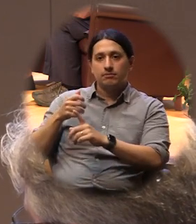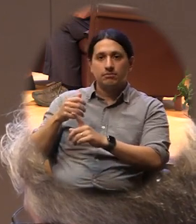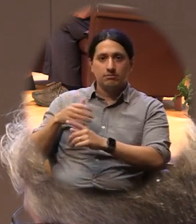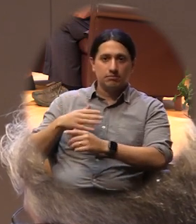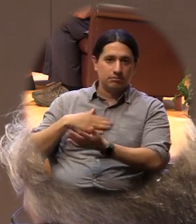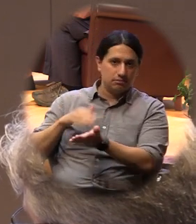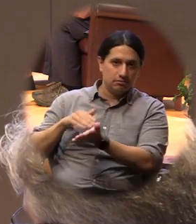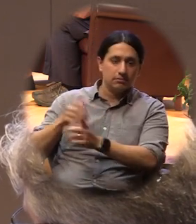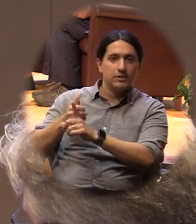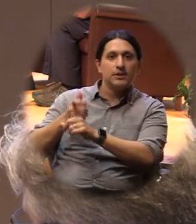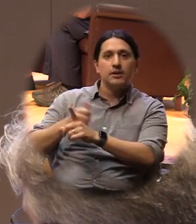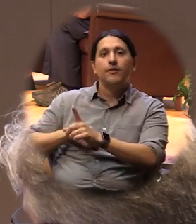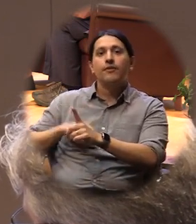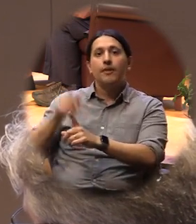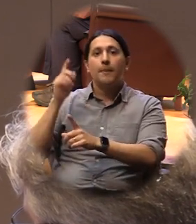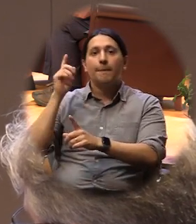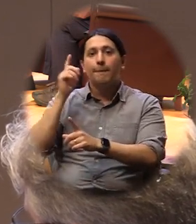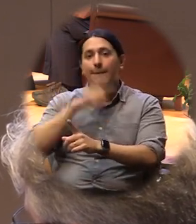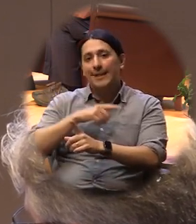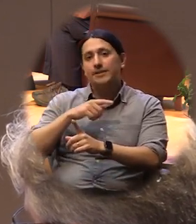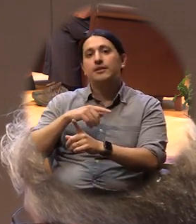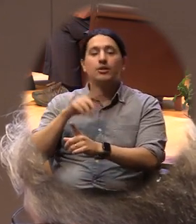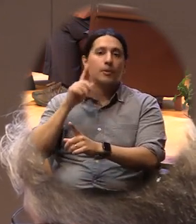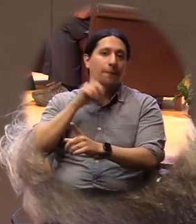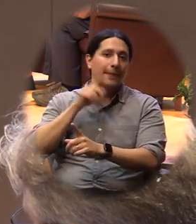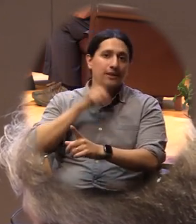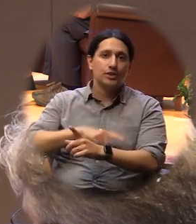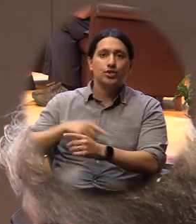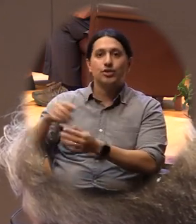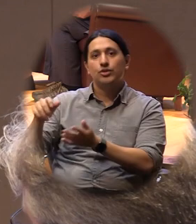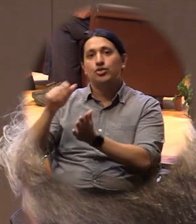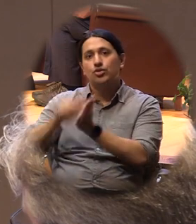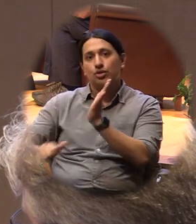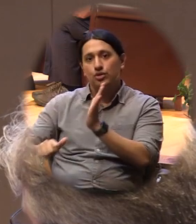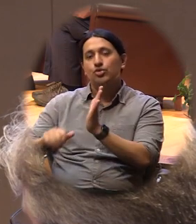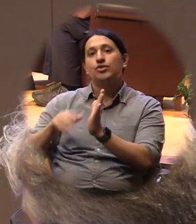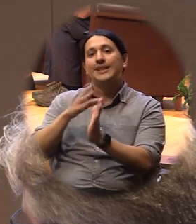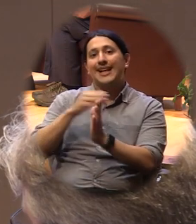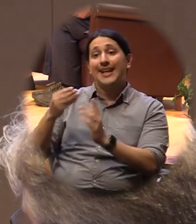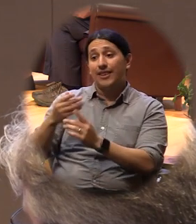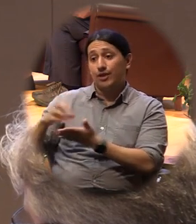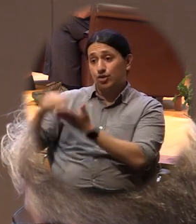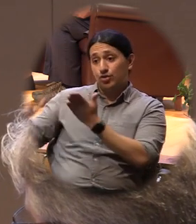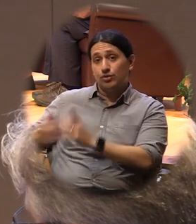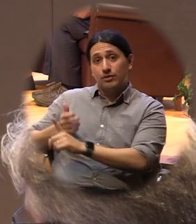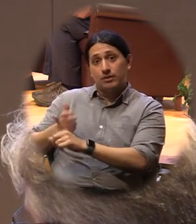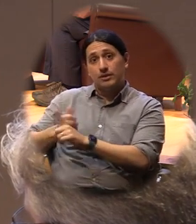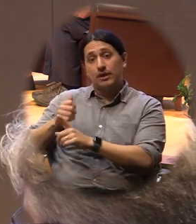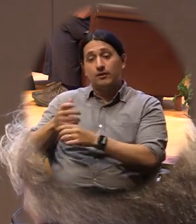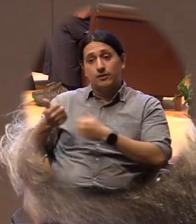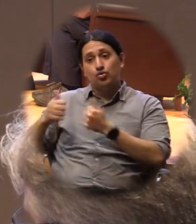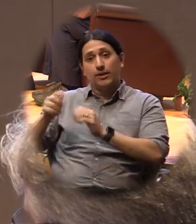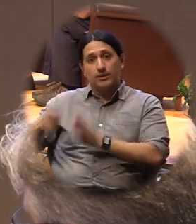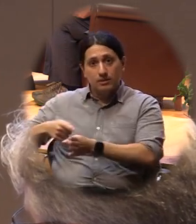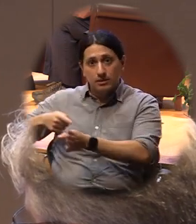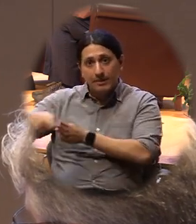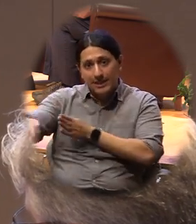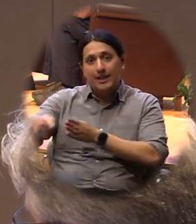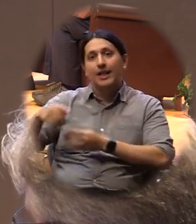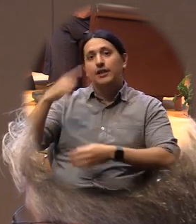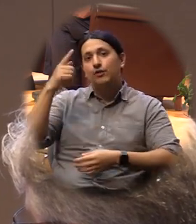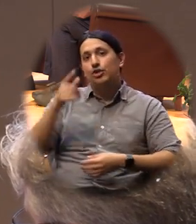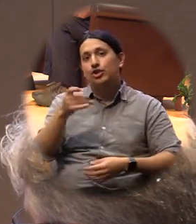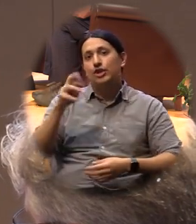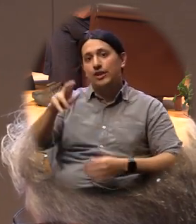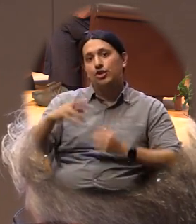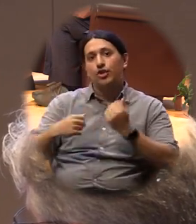But the med student with him is specializing in gender-affirming care and surgery in medical school. And that was just